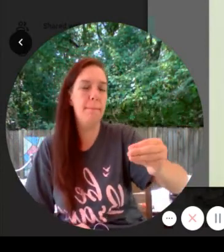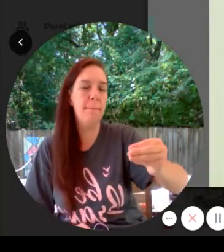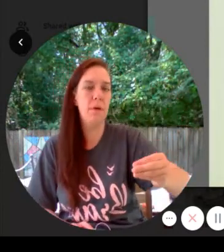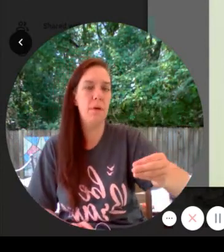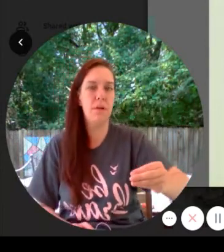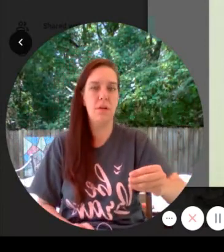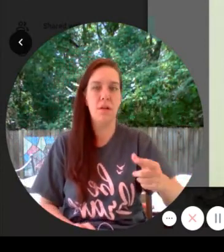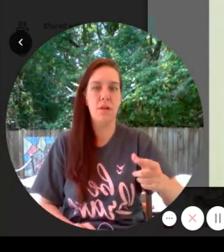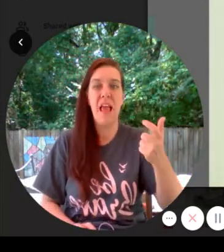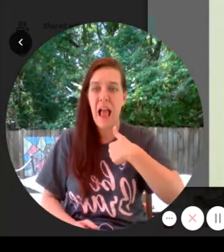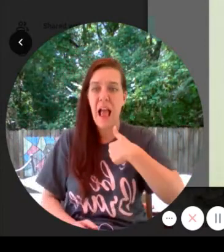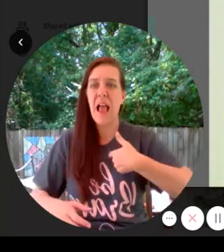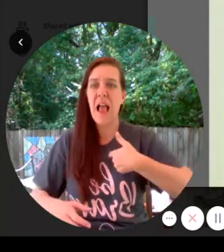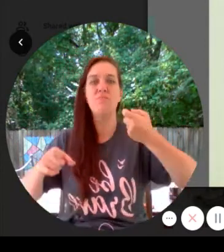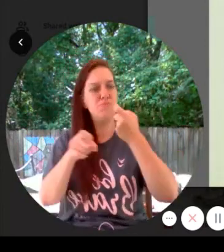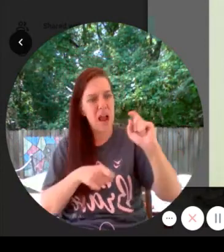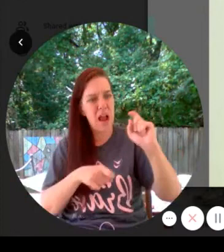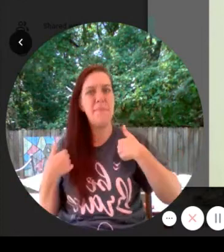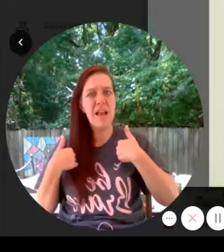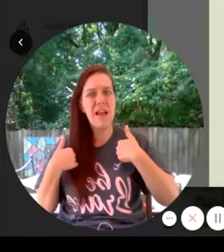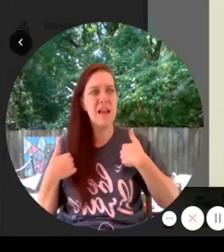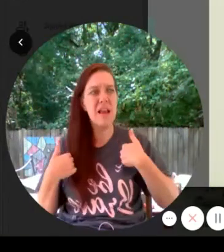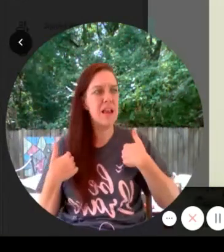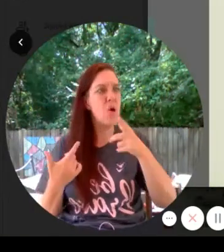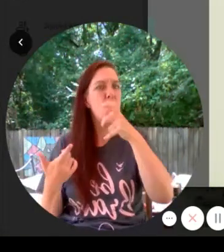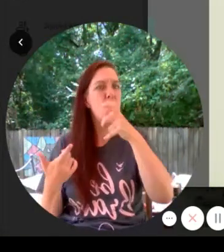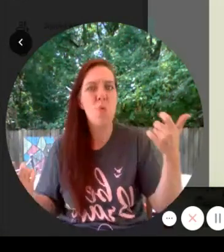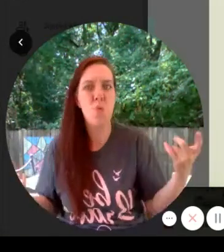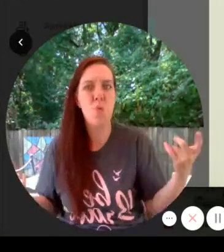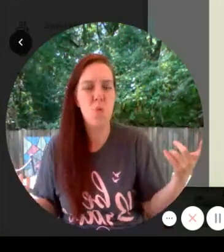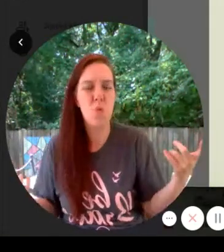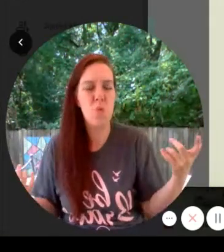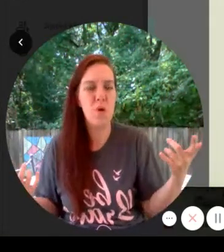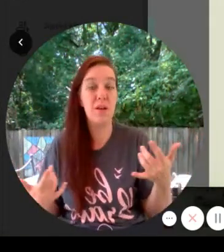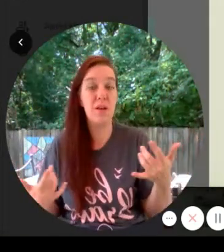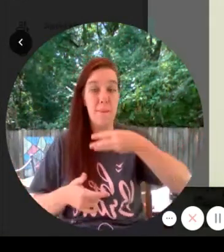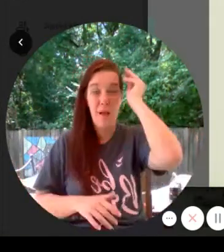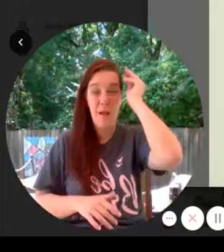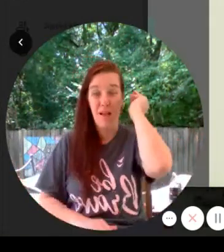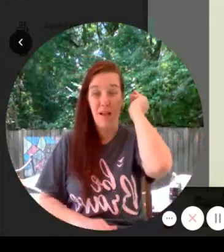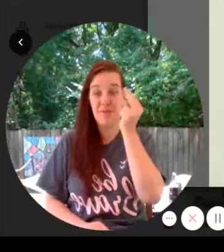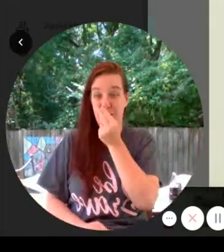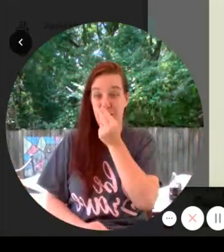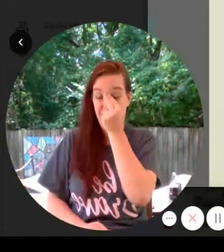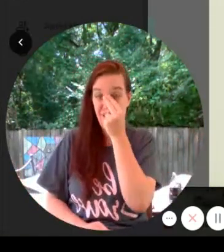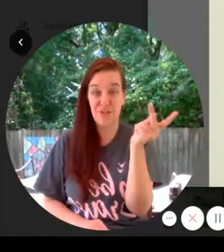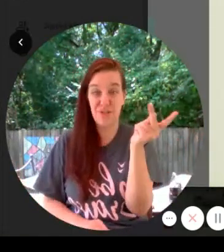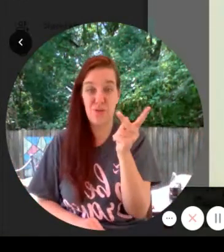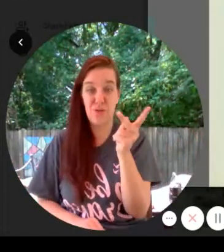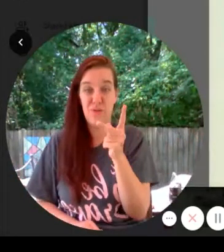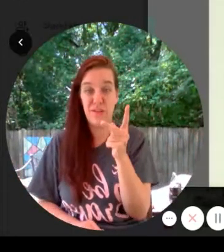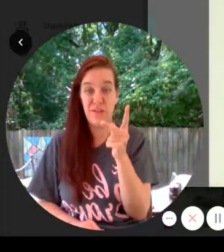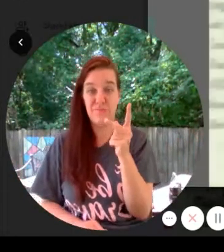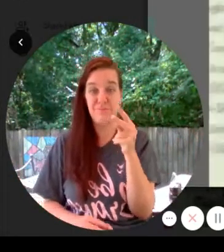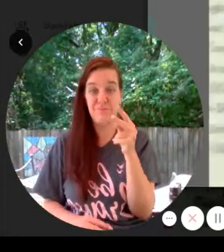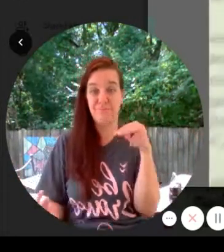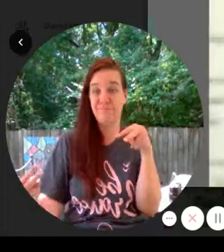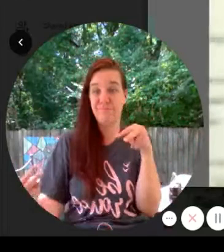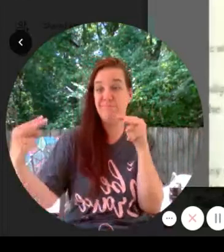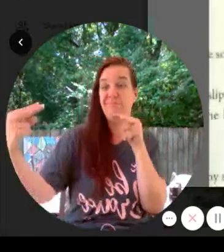been pranked. Miles and Niles looked at each other over